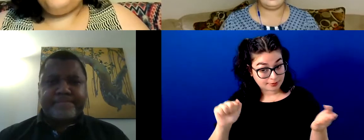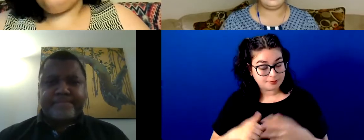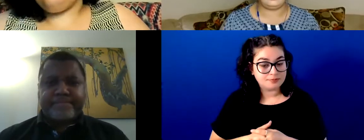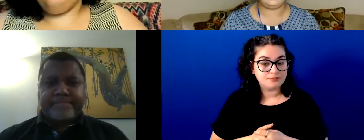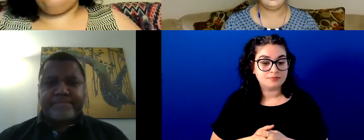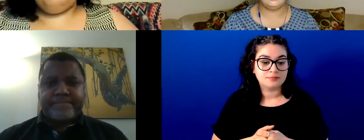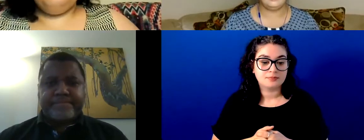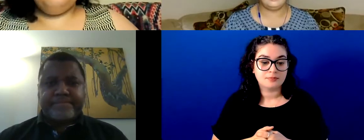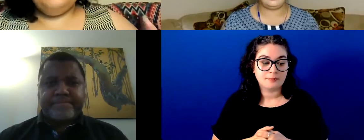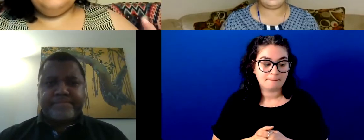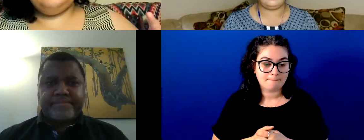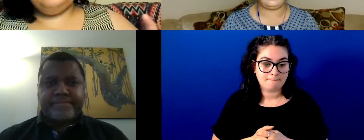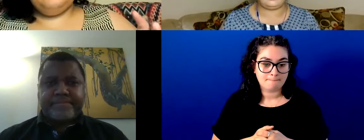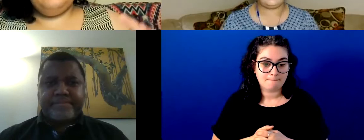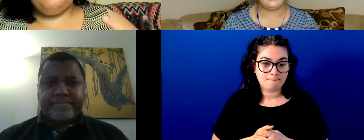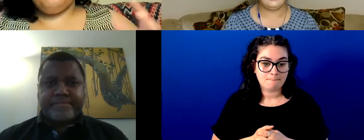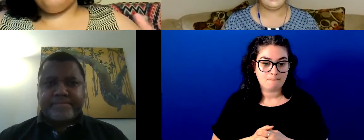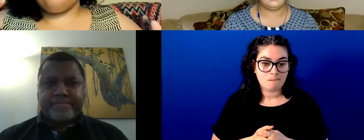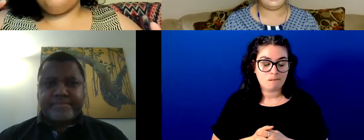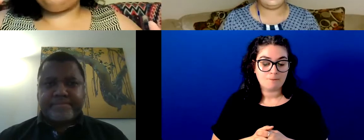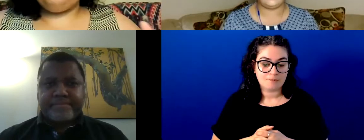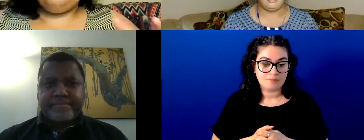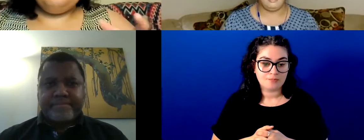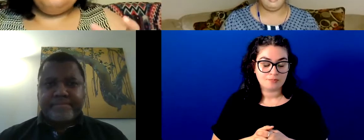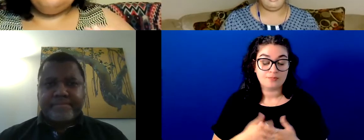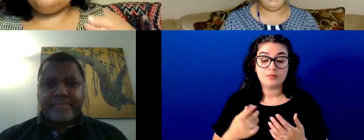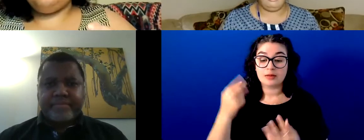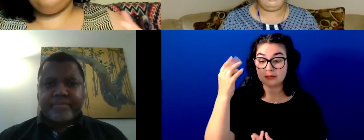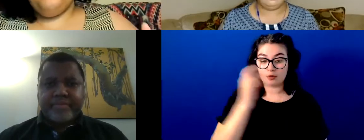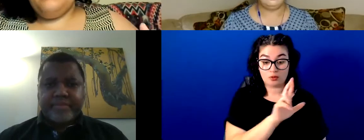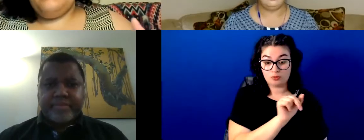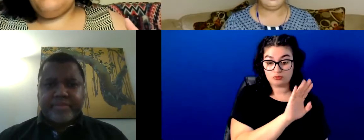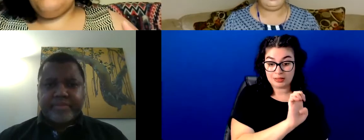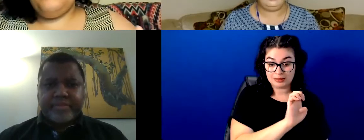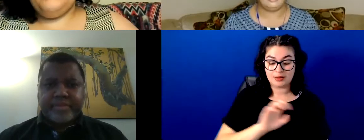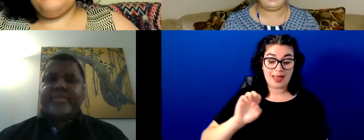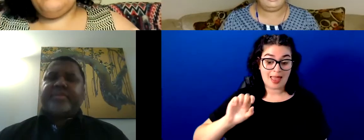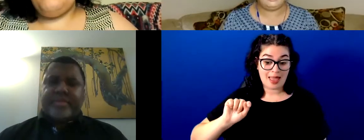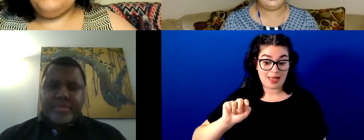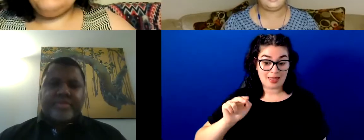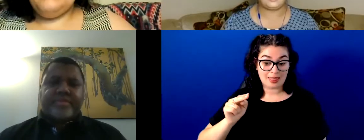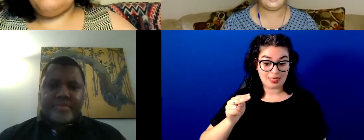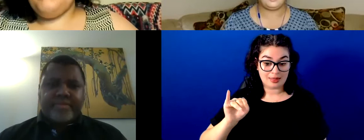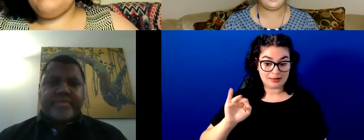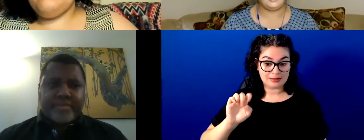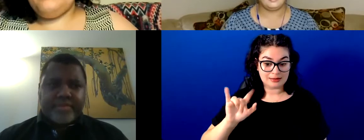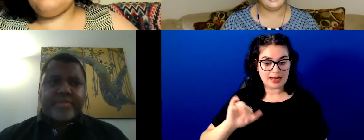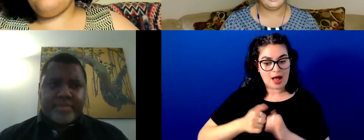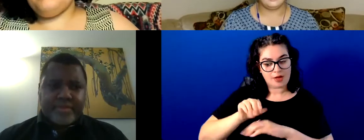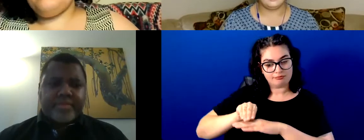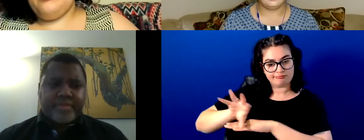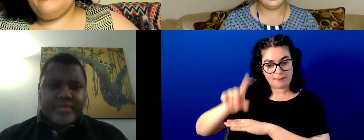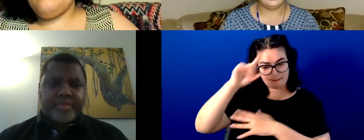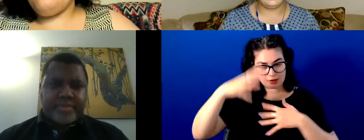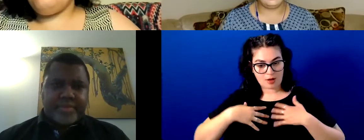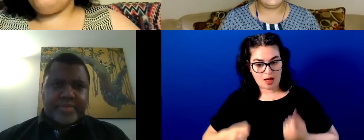So when we look at the relation that race and ethnicity play, when we look at mental health in the medical field and